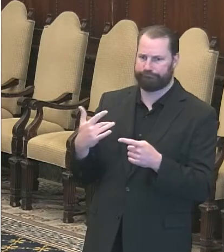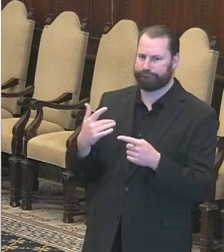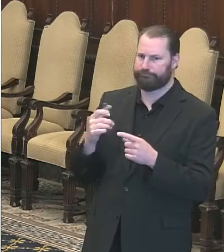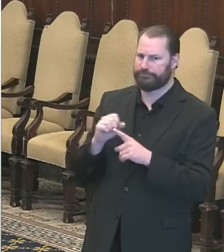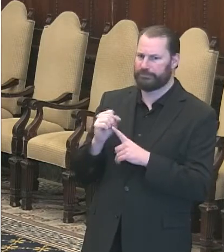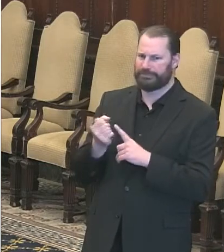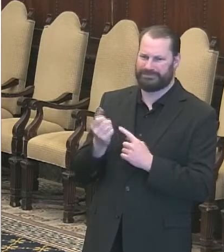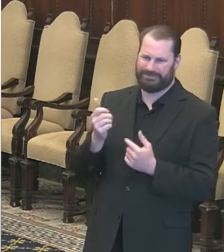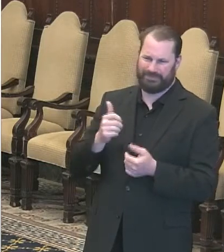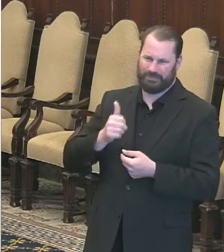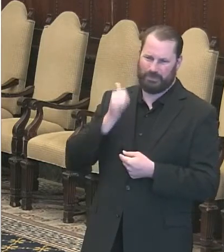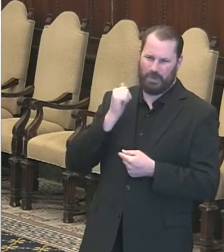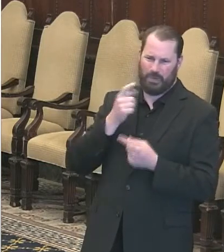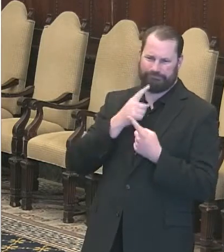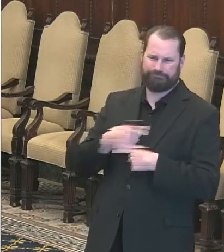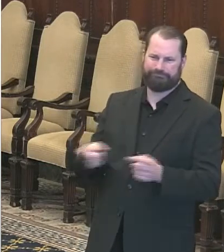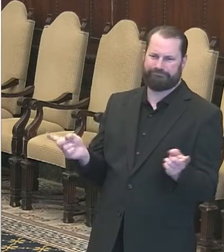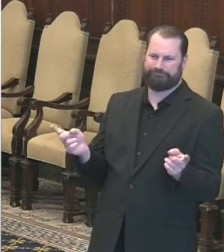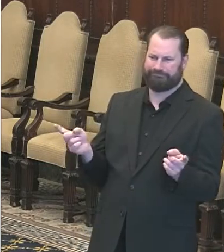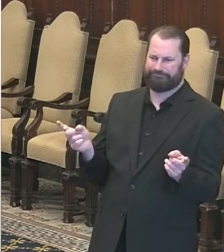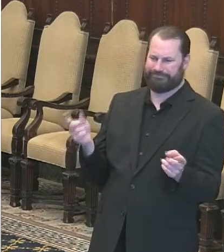anyway.